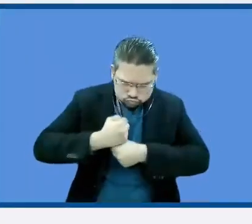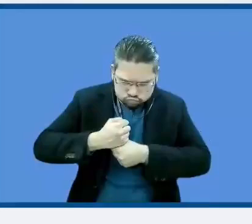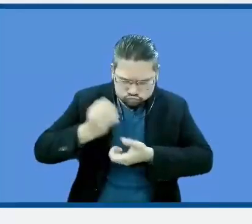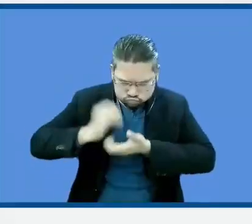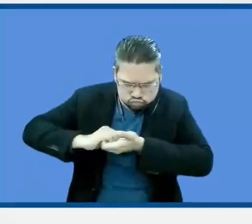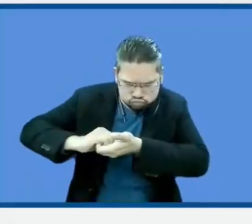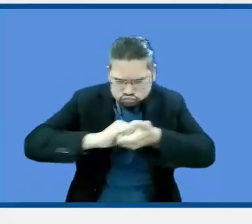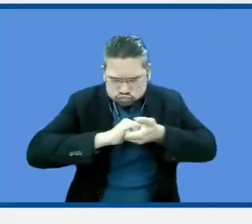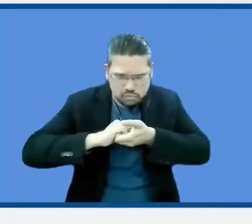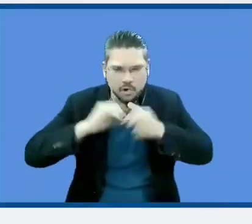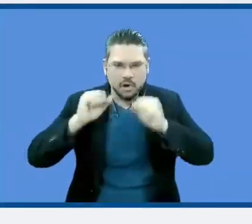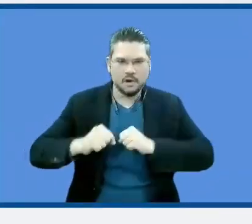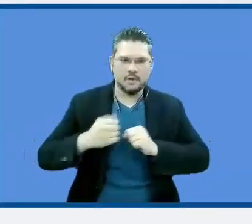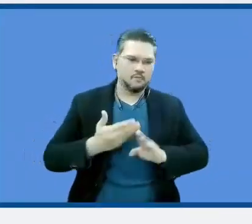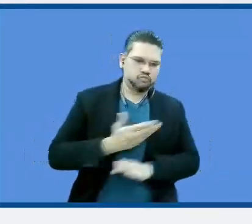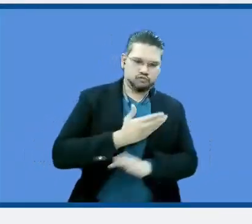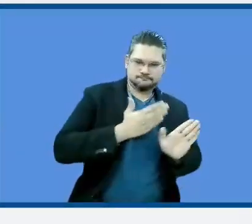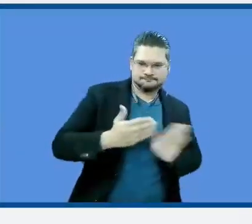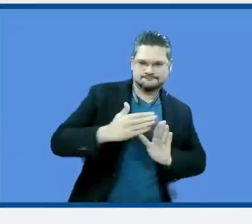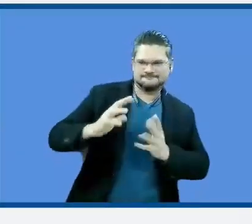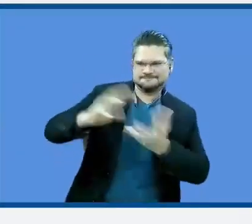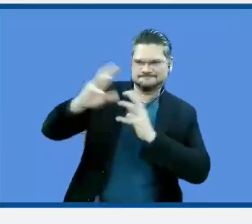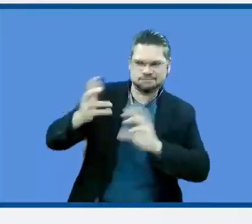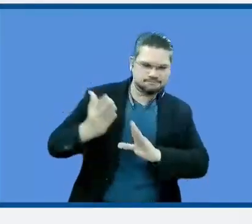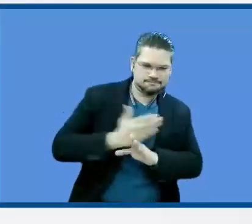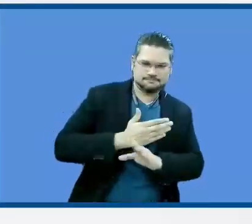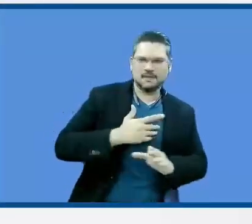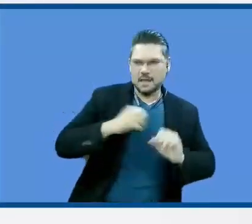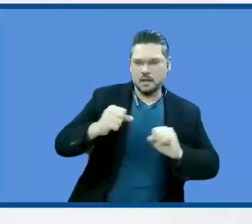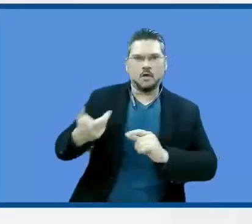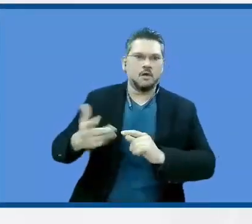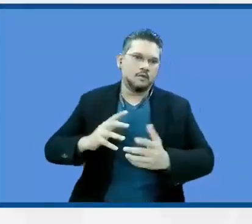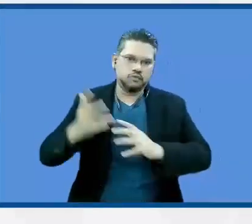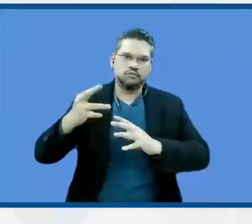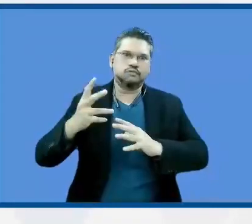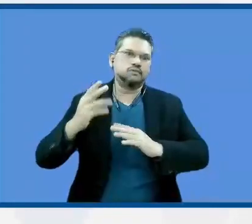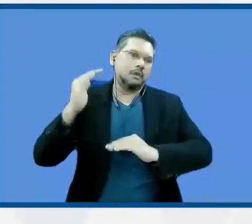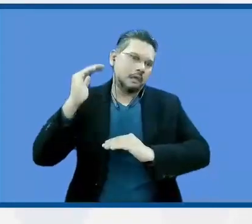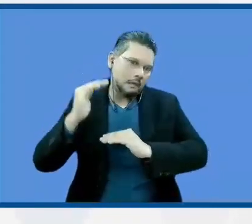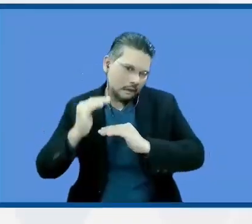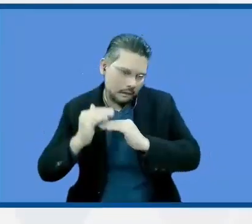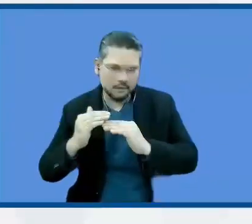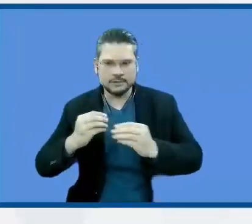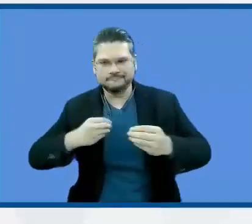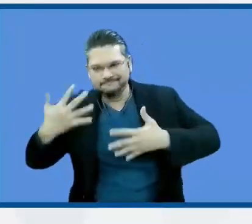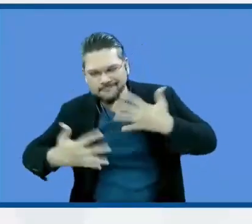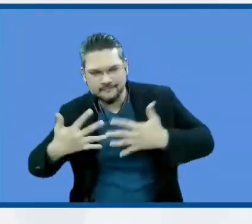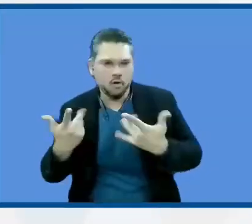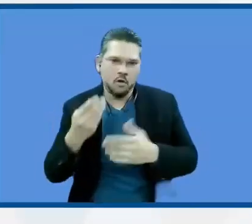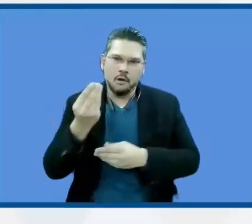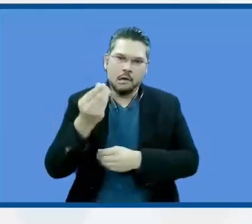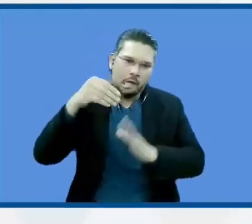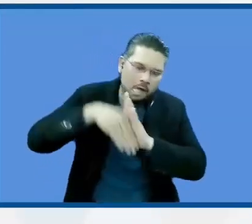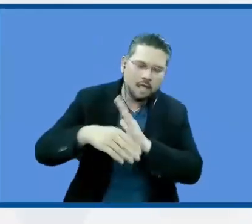for disasters which are causing so much loss, suffering, but also economic downturns. We also need to work